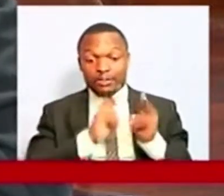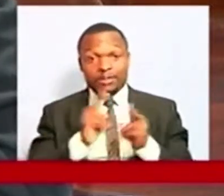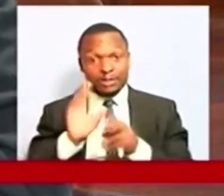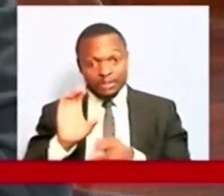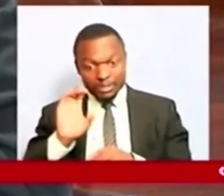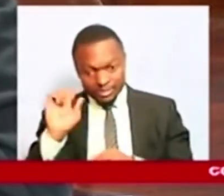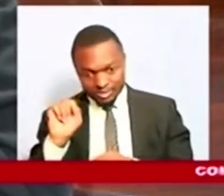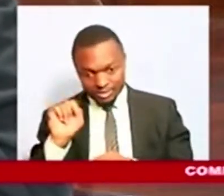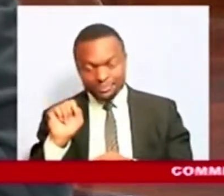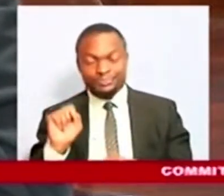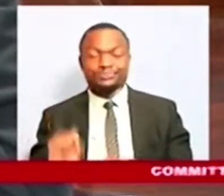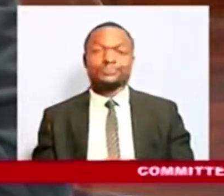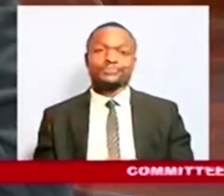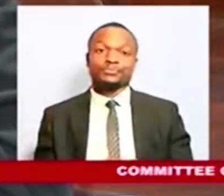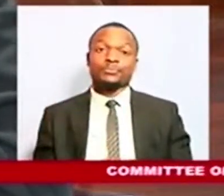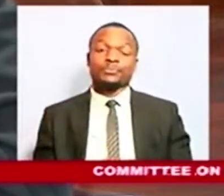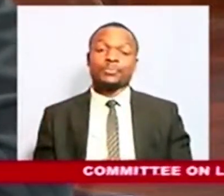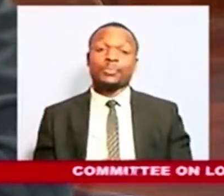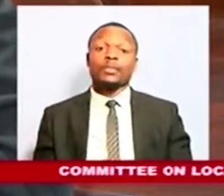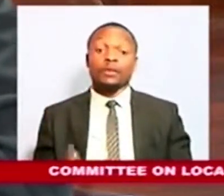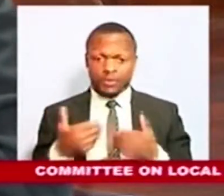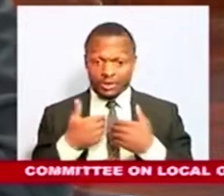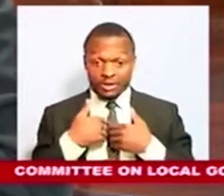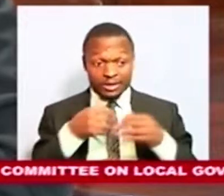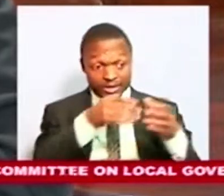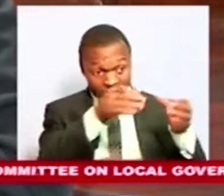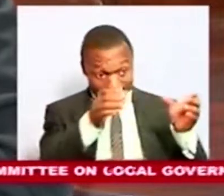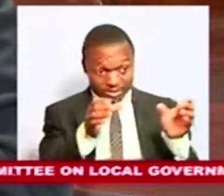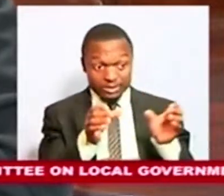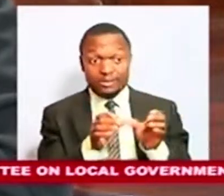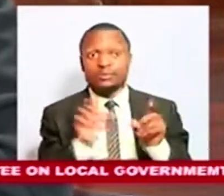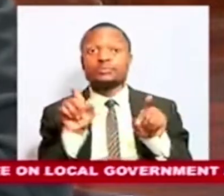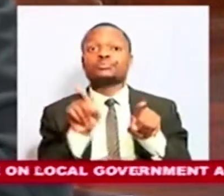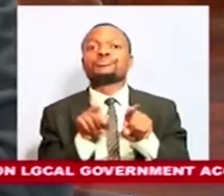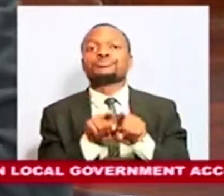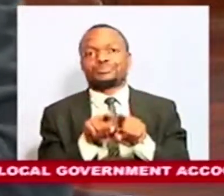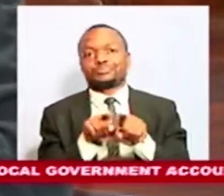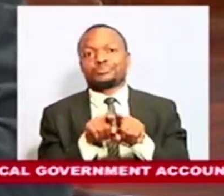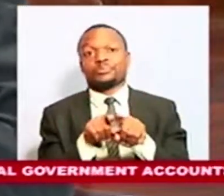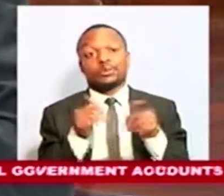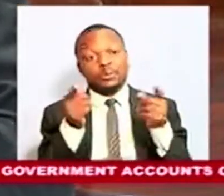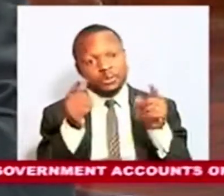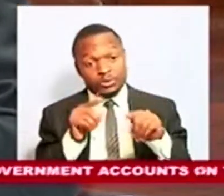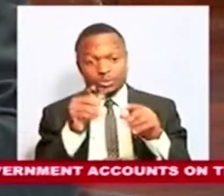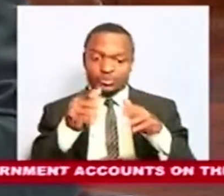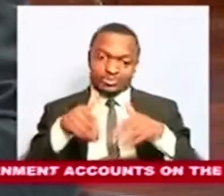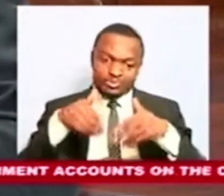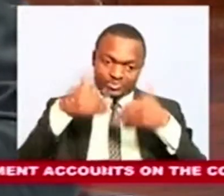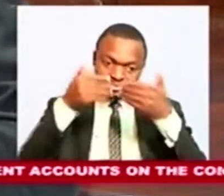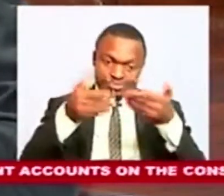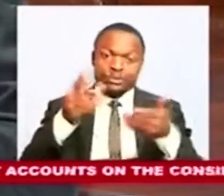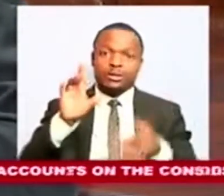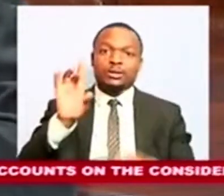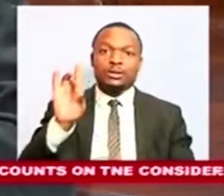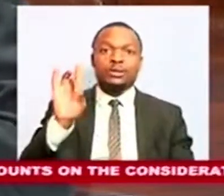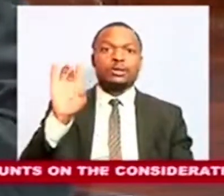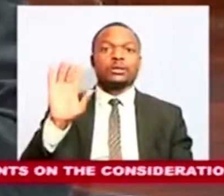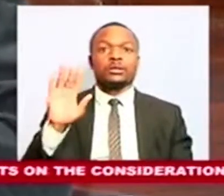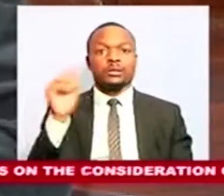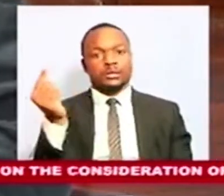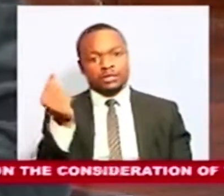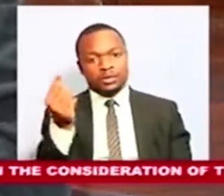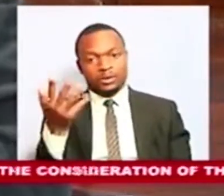CS, we have constituencies as well. When you submit 85 and